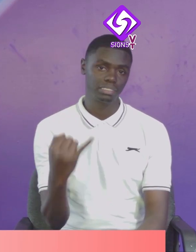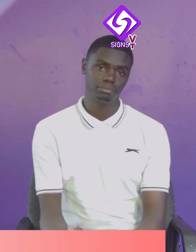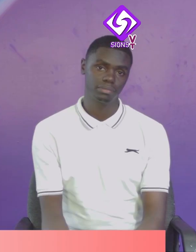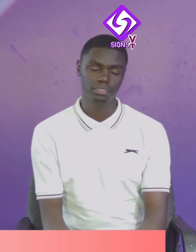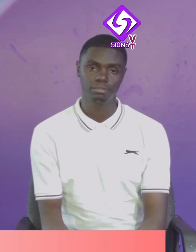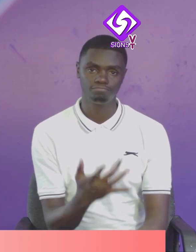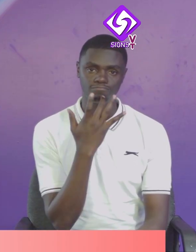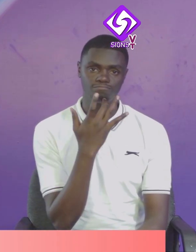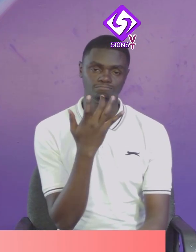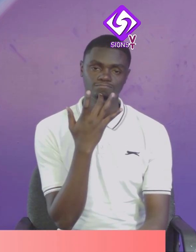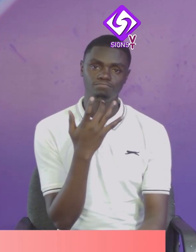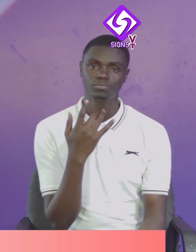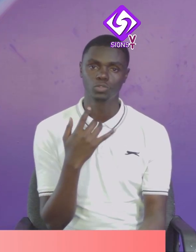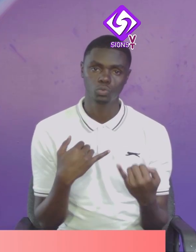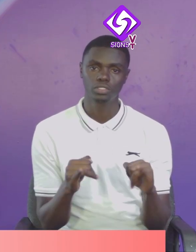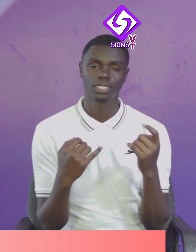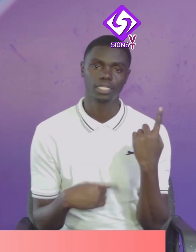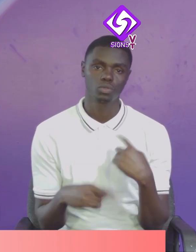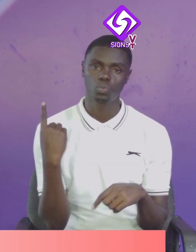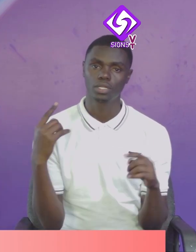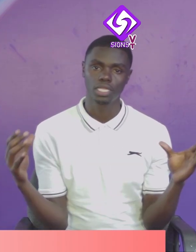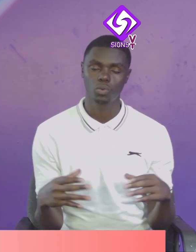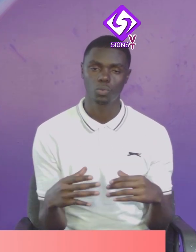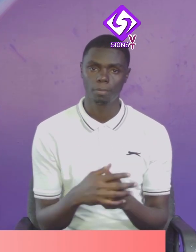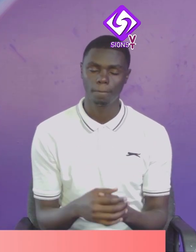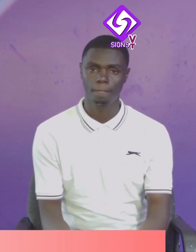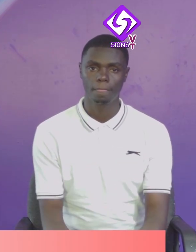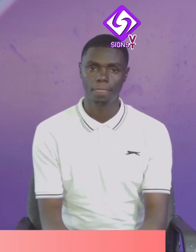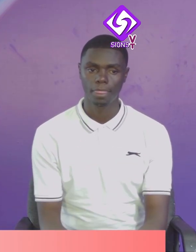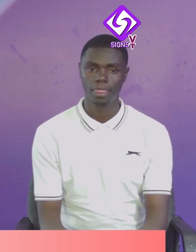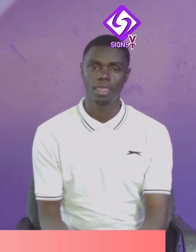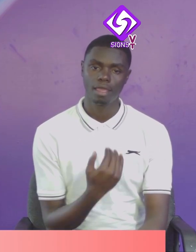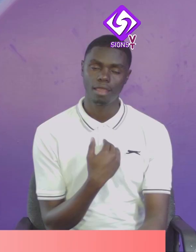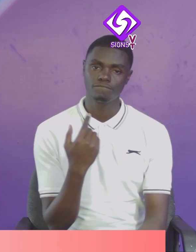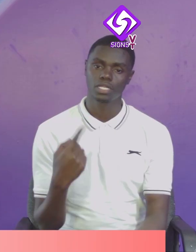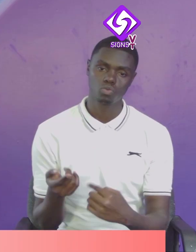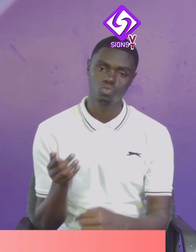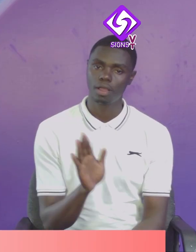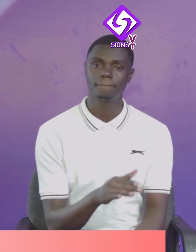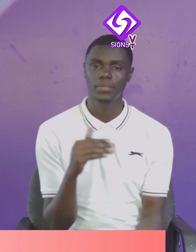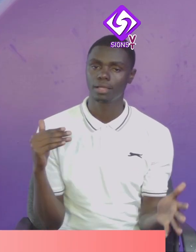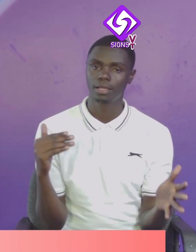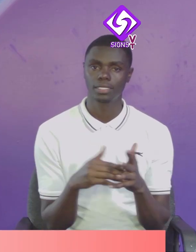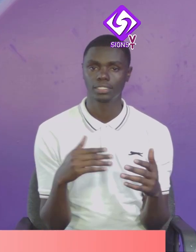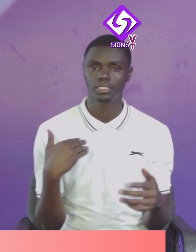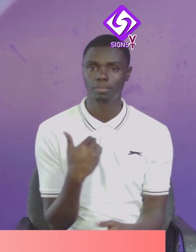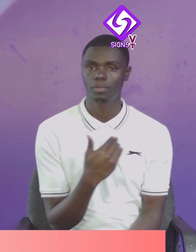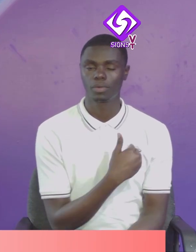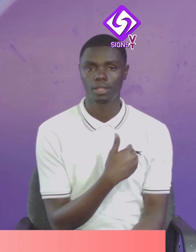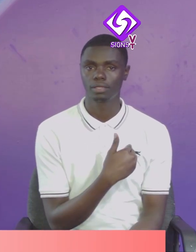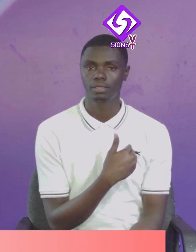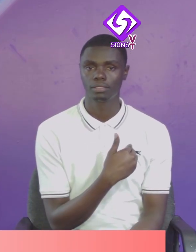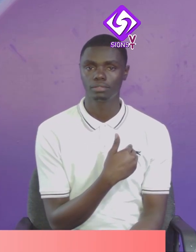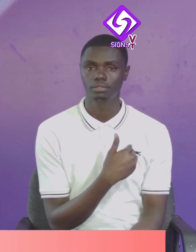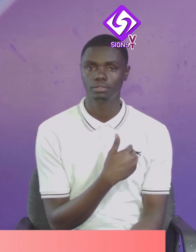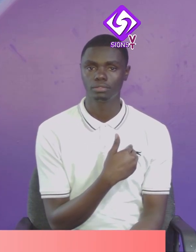are the favorites to try and win this particular group, despite having to come back against Poland, courtesy